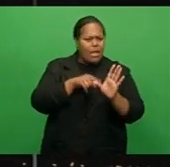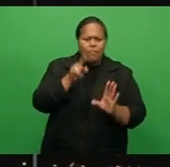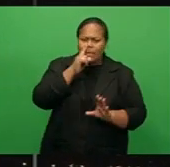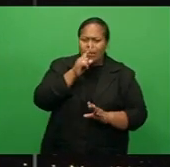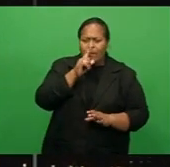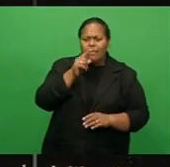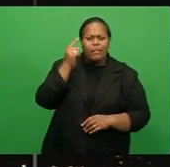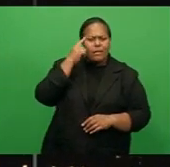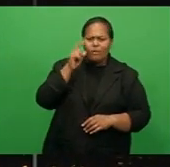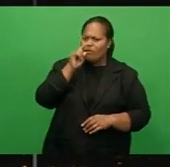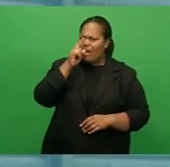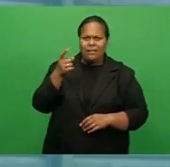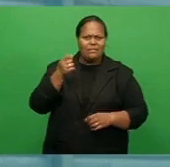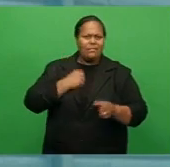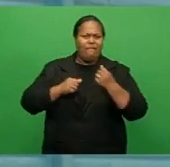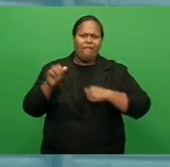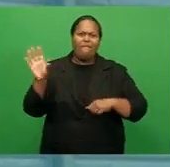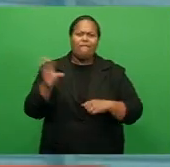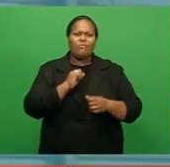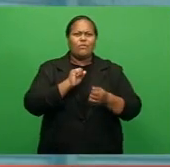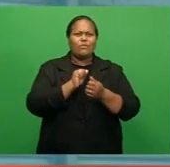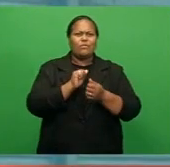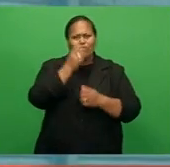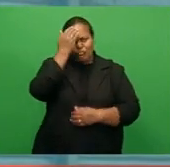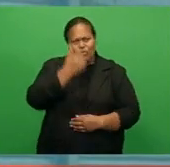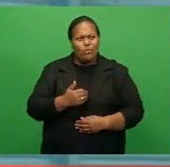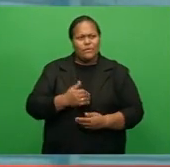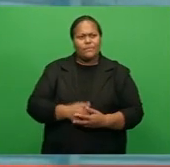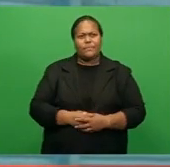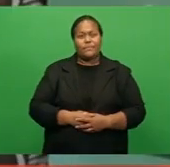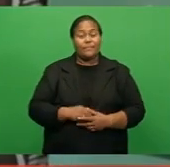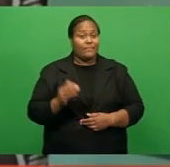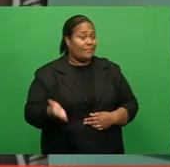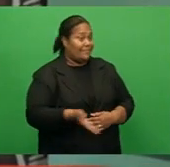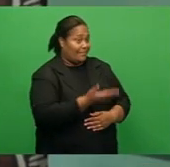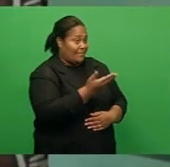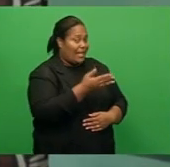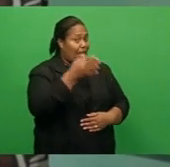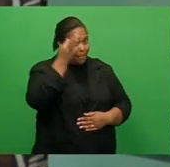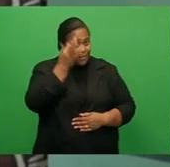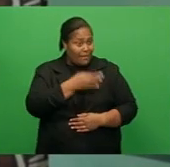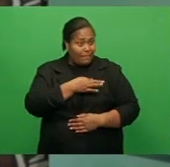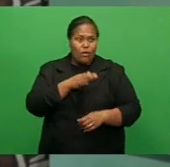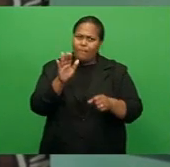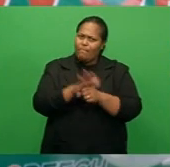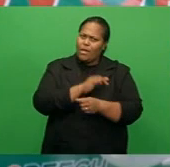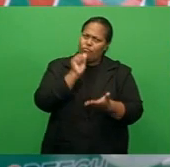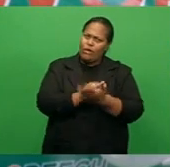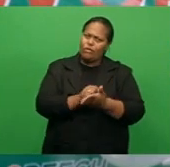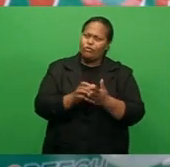Kritika Kumar reports. Dr. Pranil Krishna believes making the right choice is vital. There is a very big